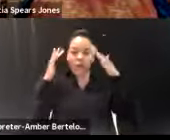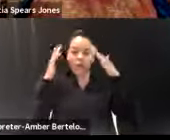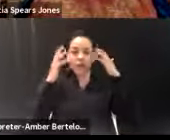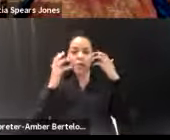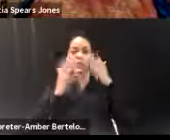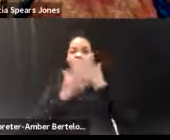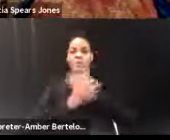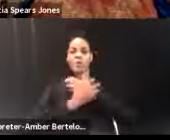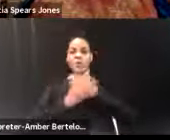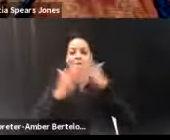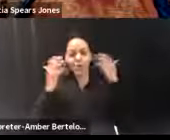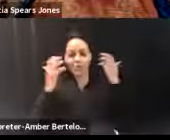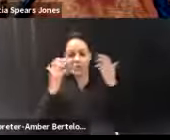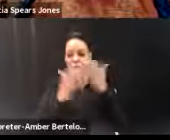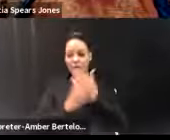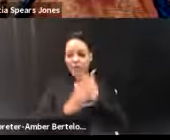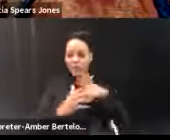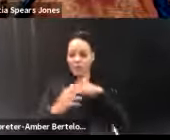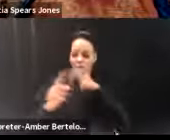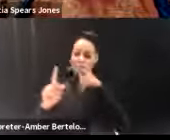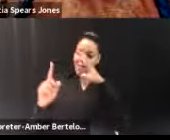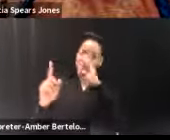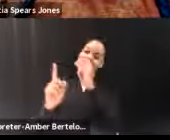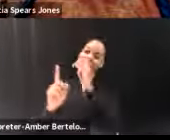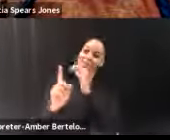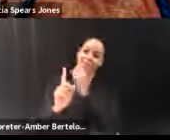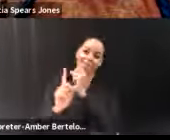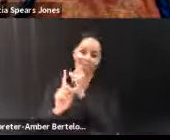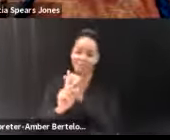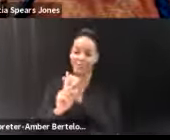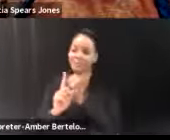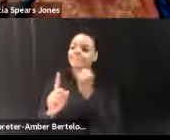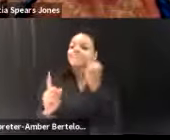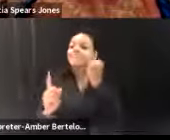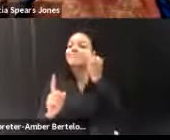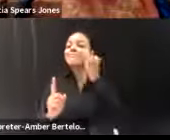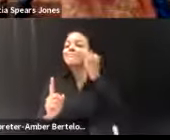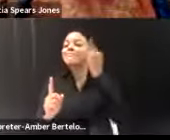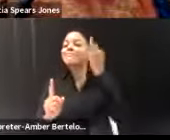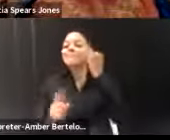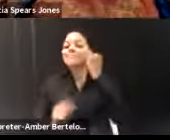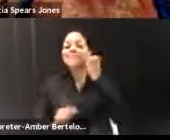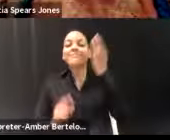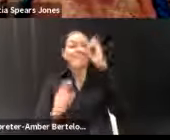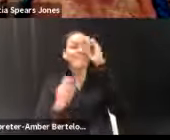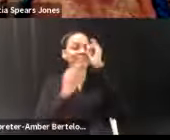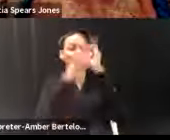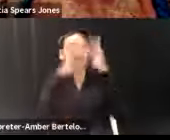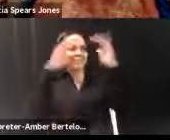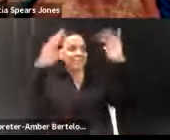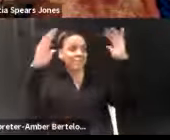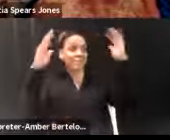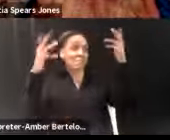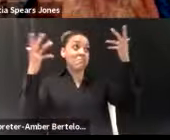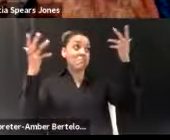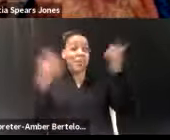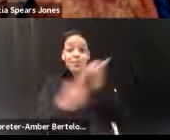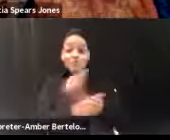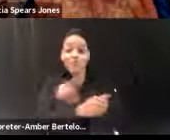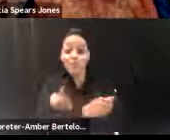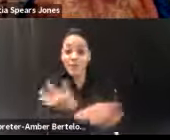the love affairs we have with the myth of the what ifs and that drug paraphernalia.